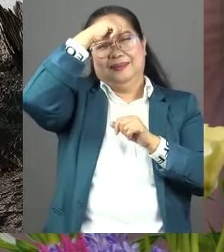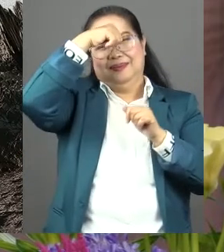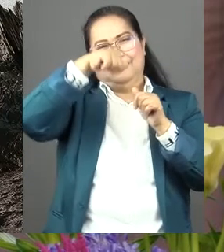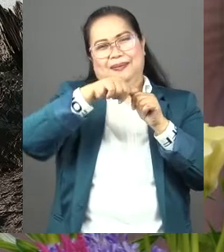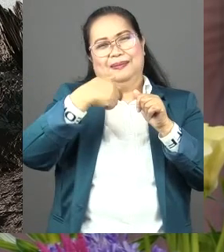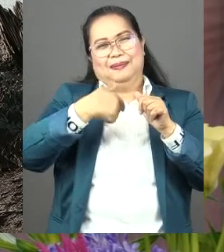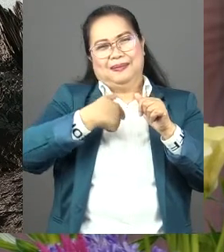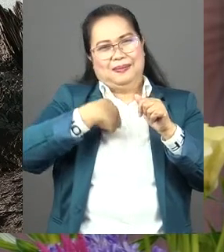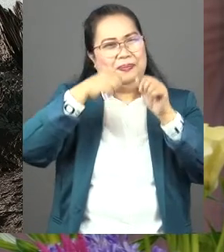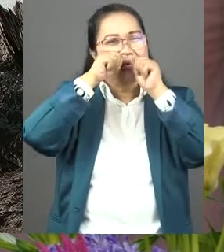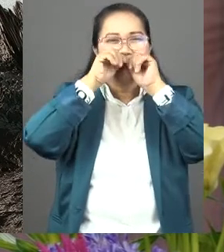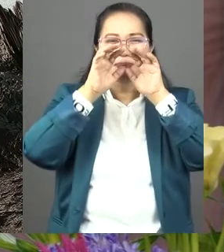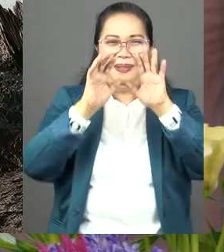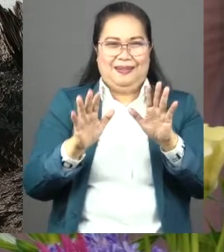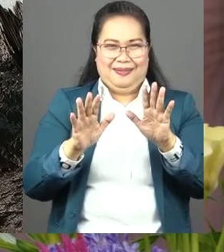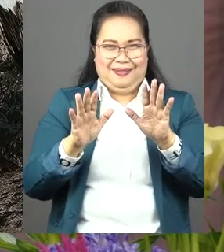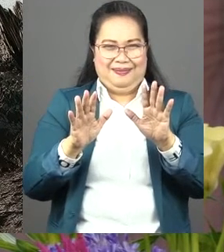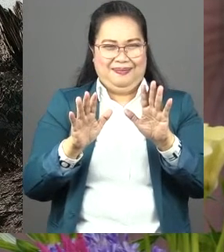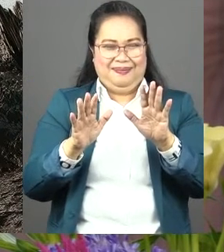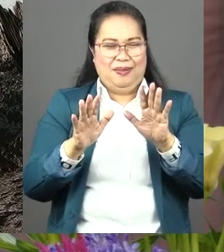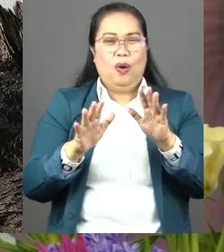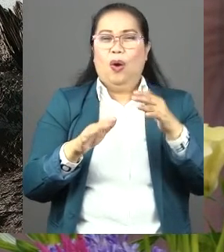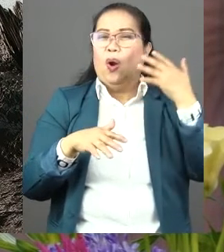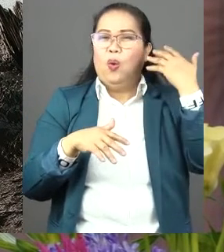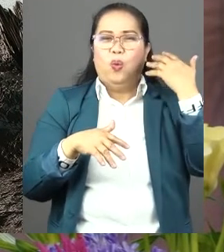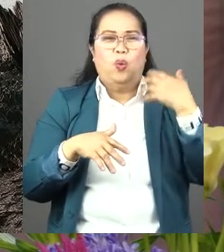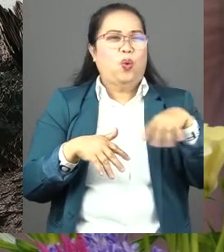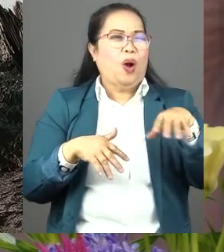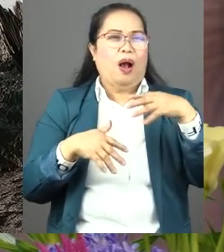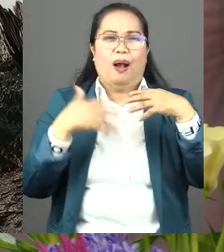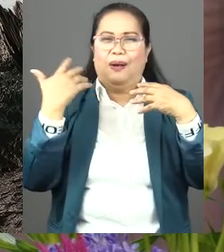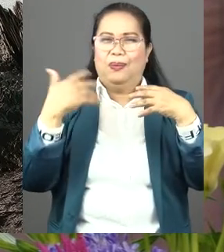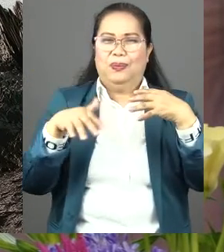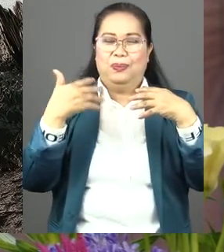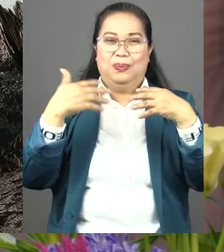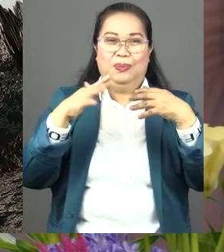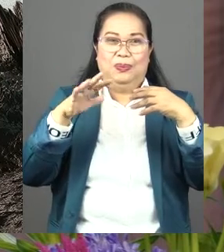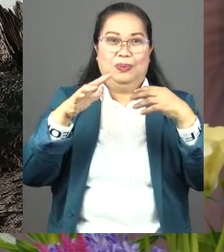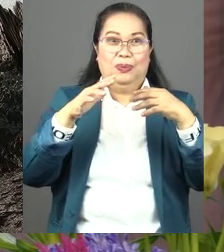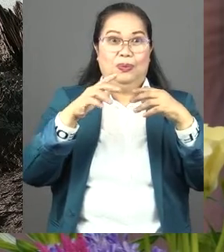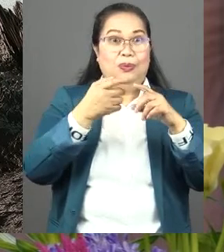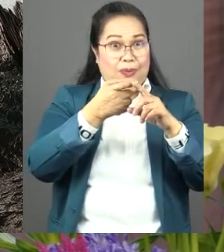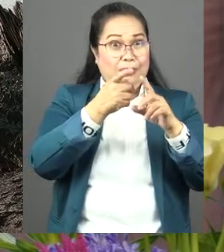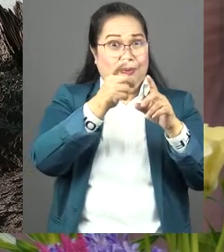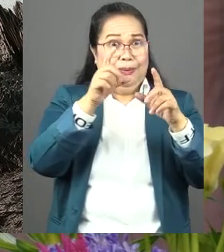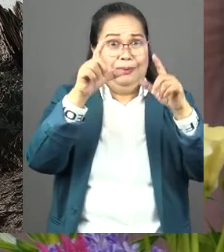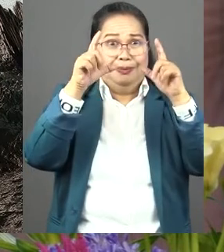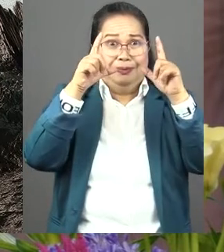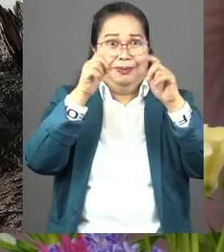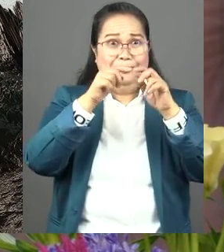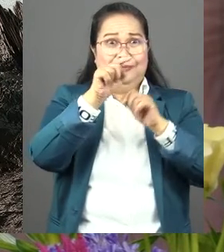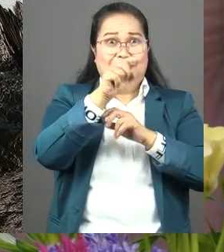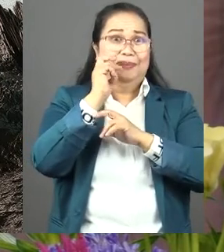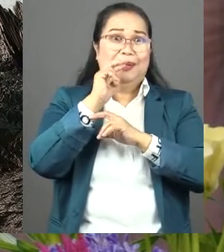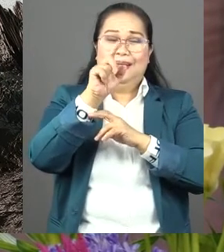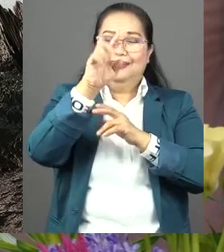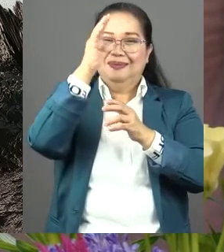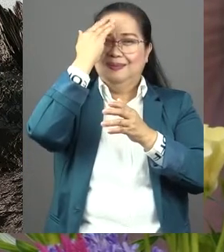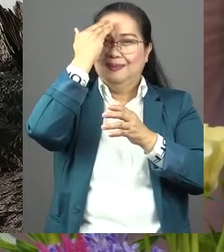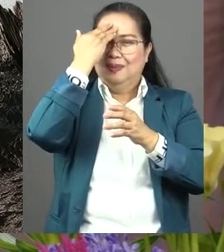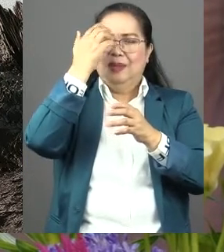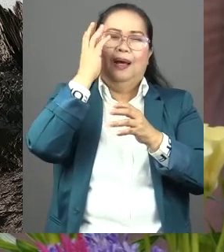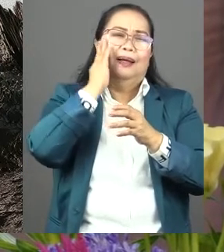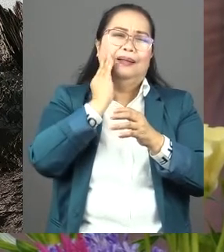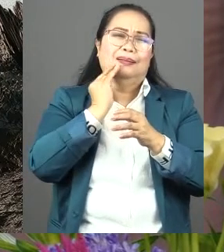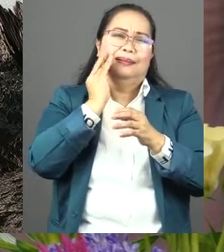am a blessing. Wow. To hear that from her, and knowing personally that she's been through